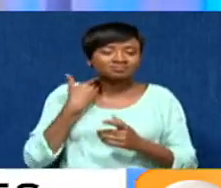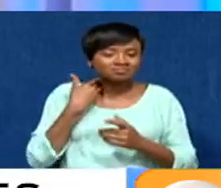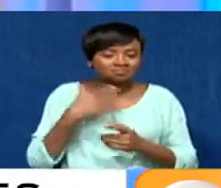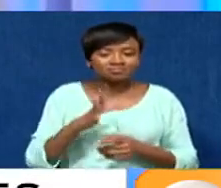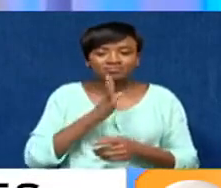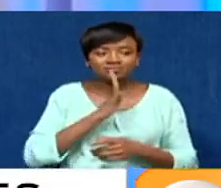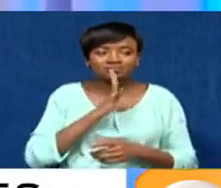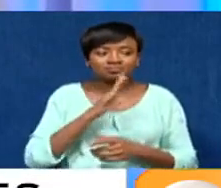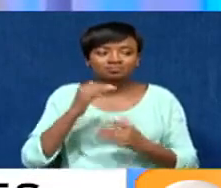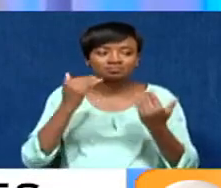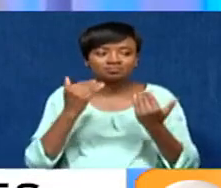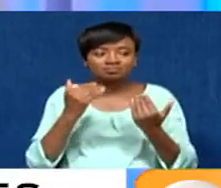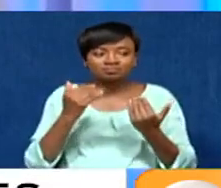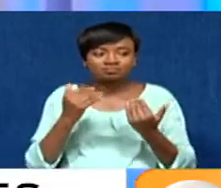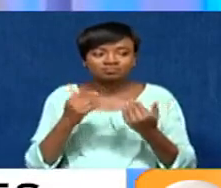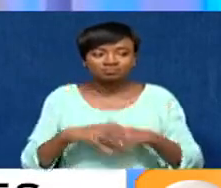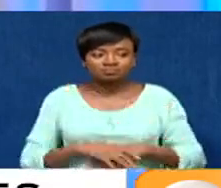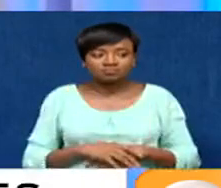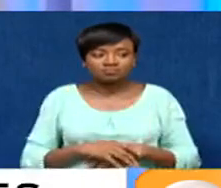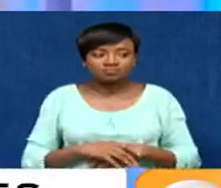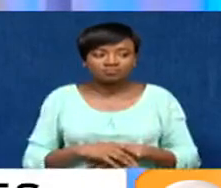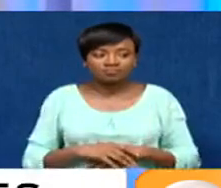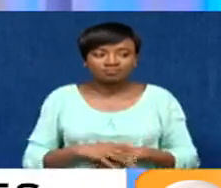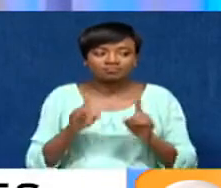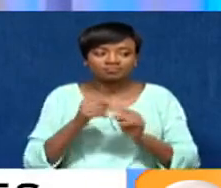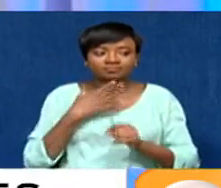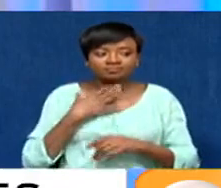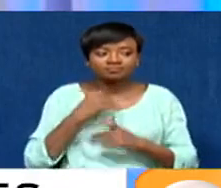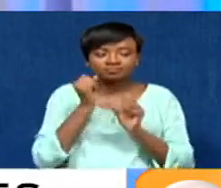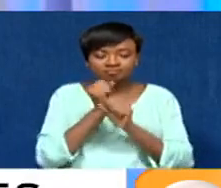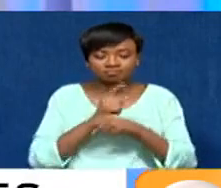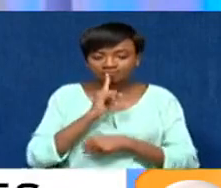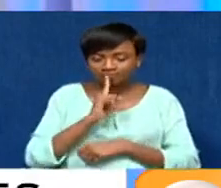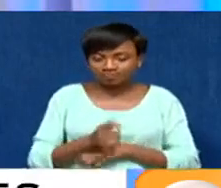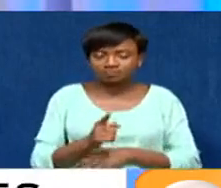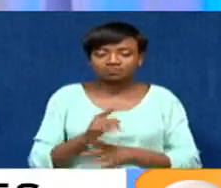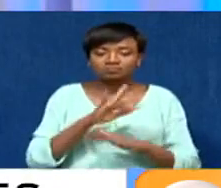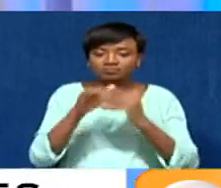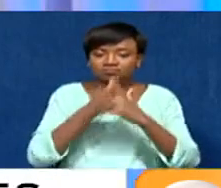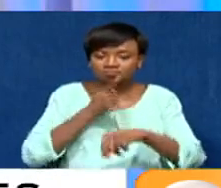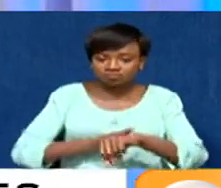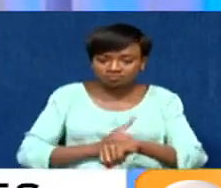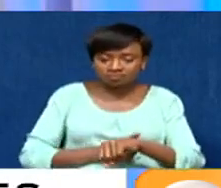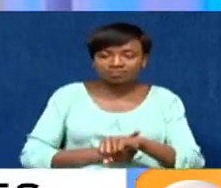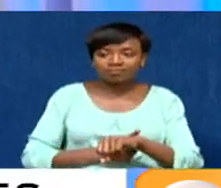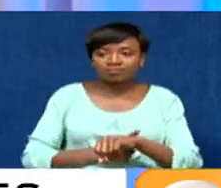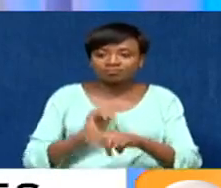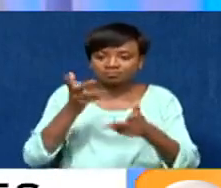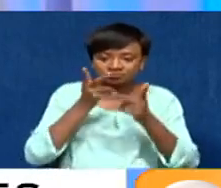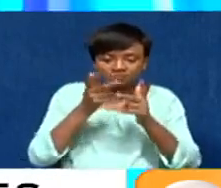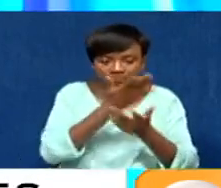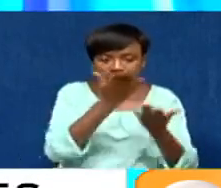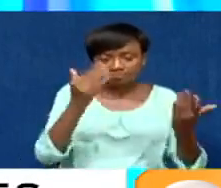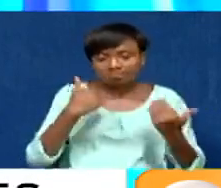the hotspot areas to ensure that they are ready all the time to hear